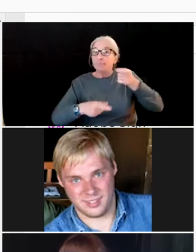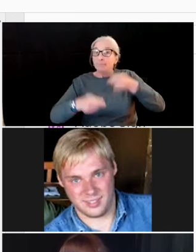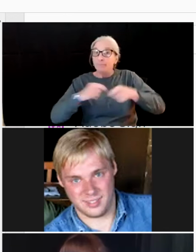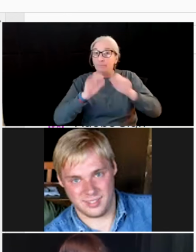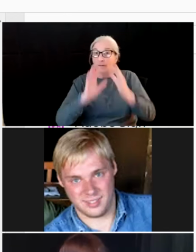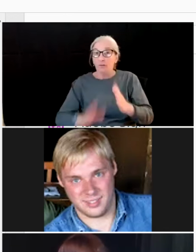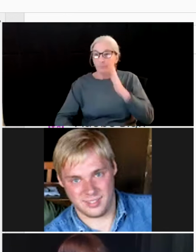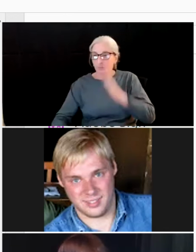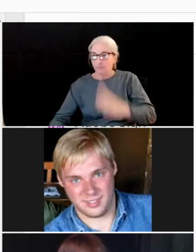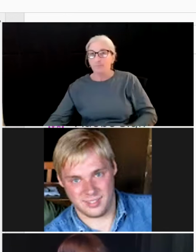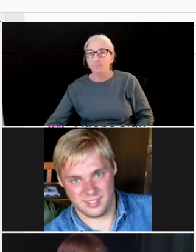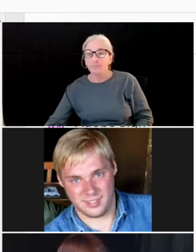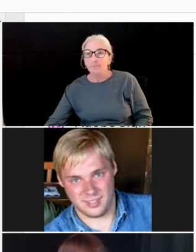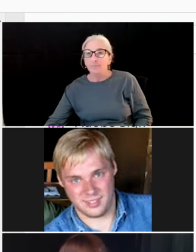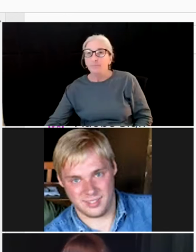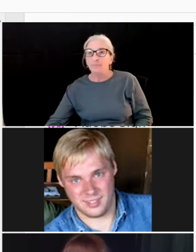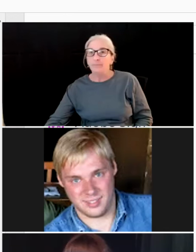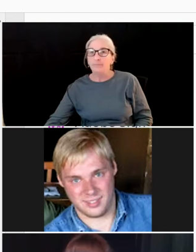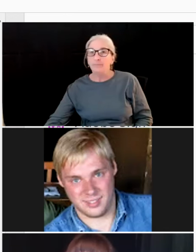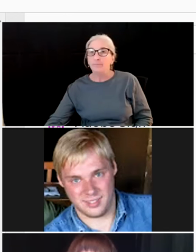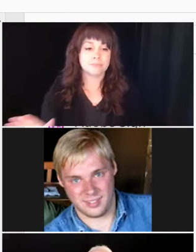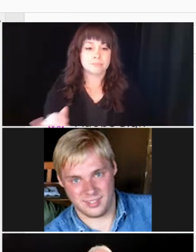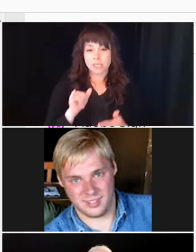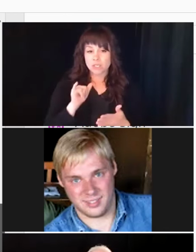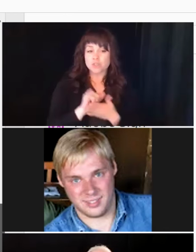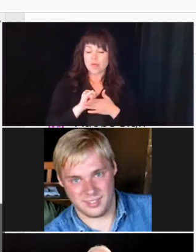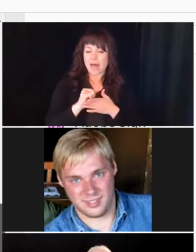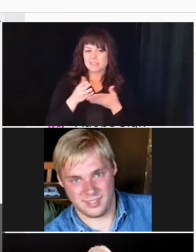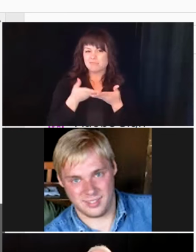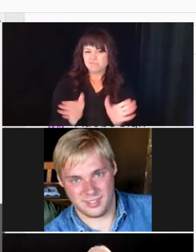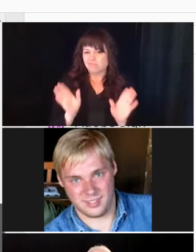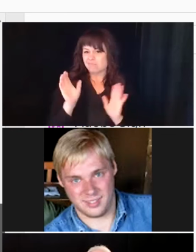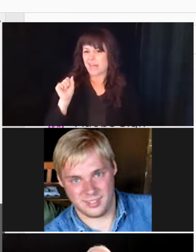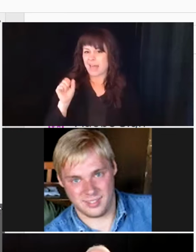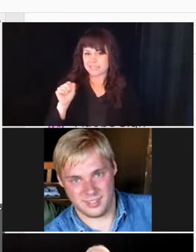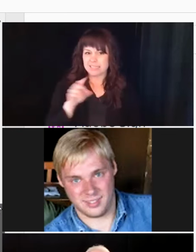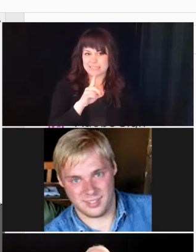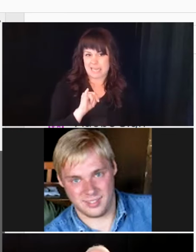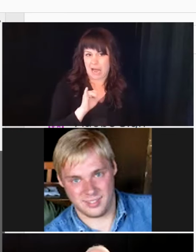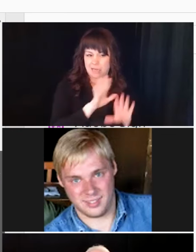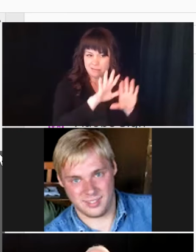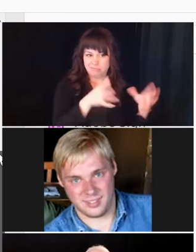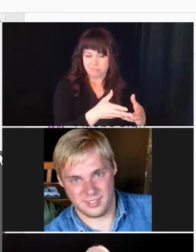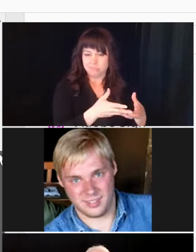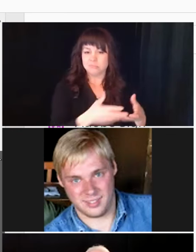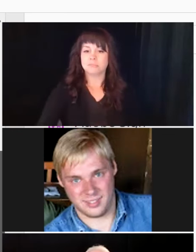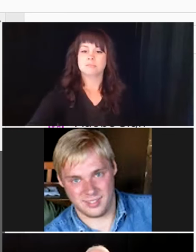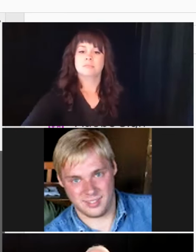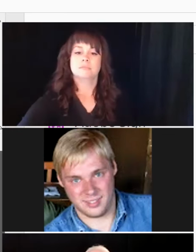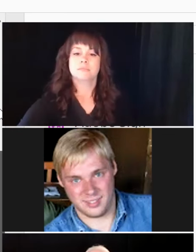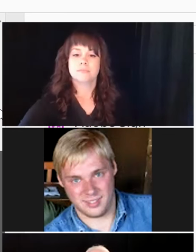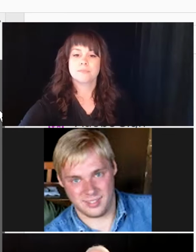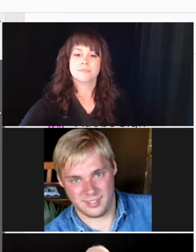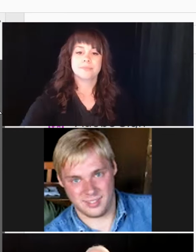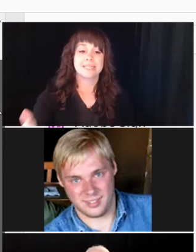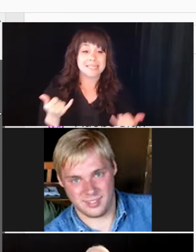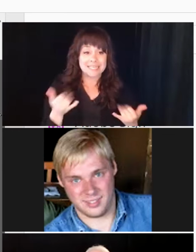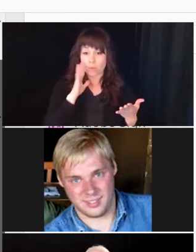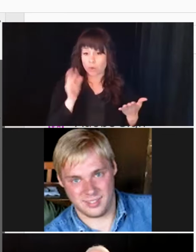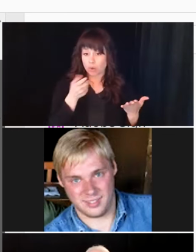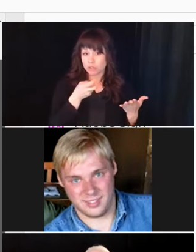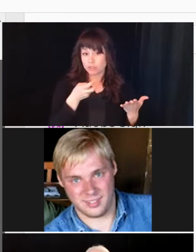So that is kind of in a nutshell the SSDI side of things. And I'm going to go through the SSI side now, and then